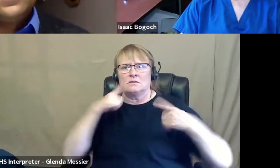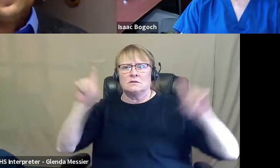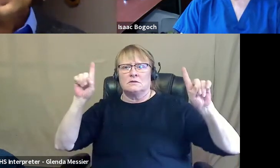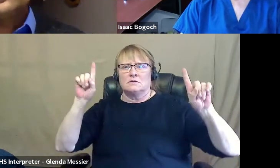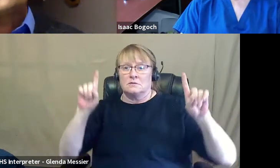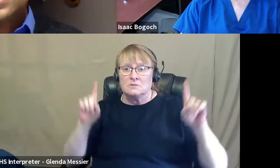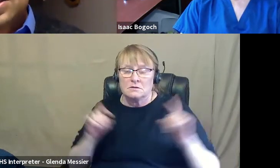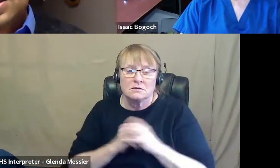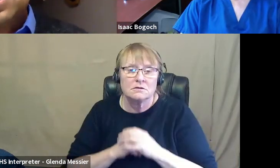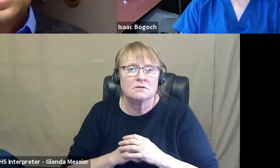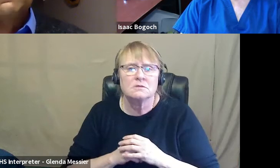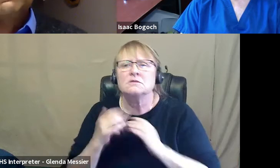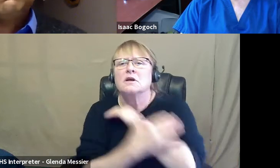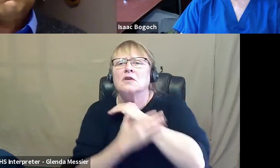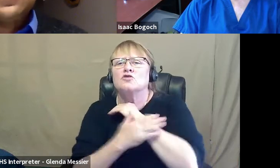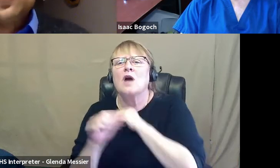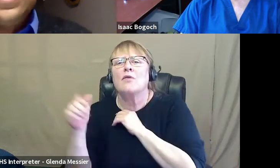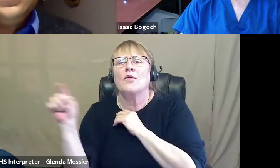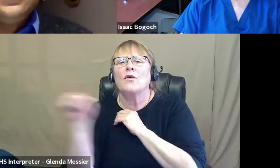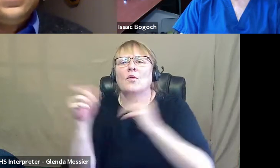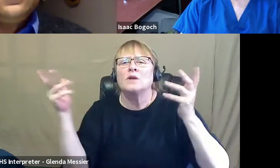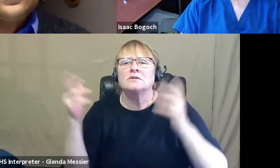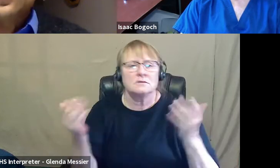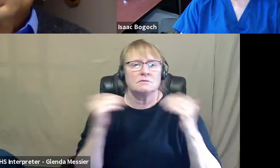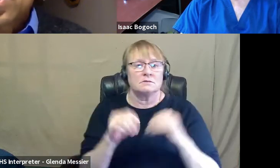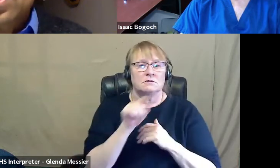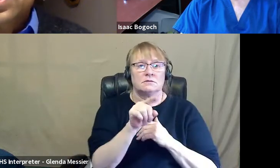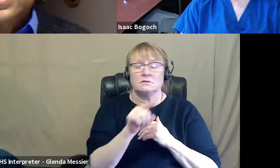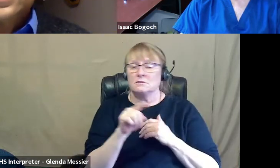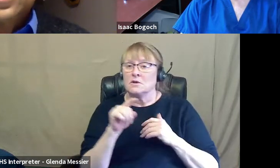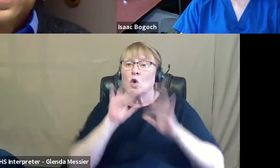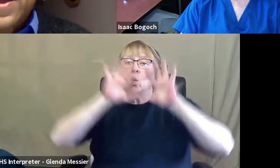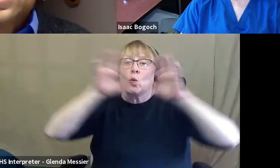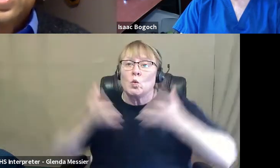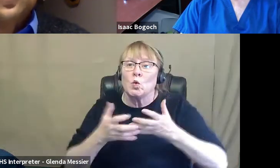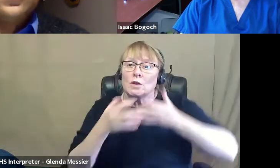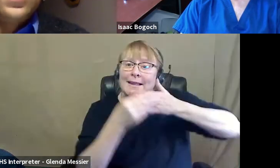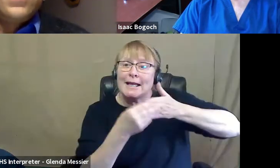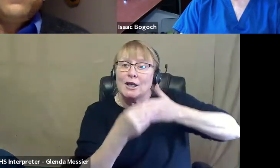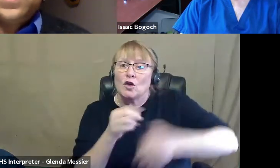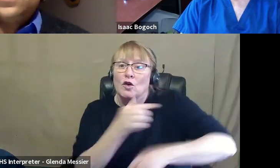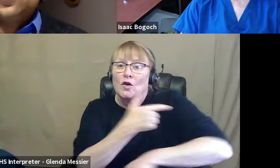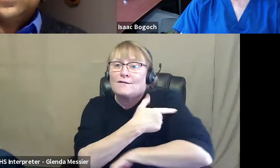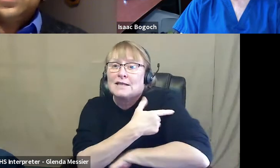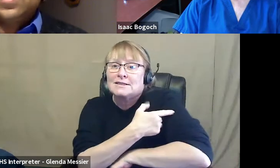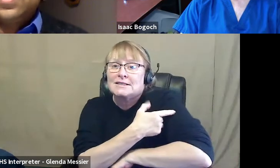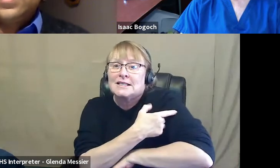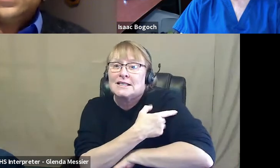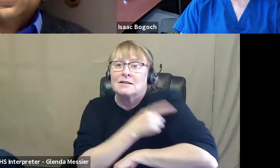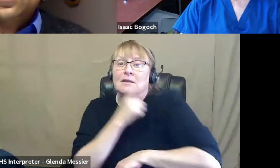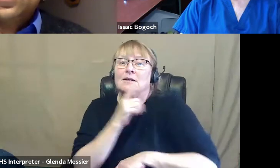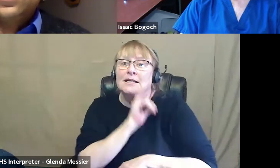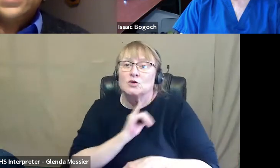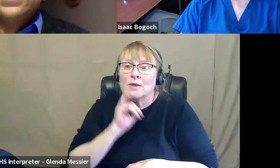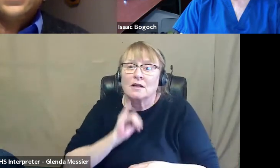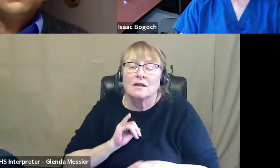What about in other countries? Next slide, please. So really the leaders in the world in terms of vaccination have been Israel